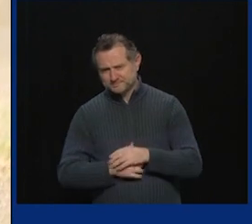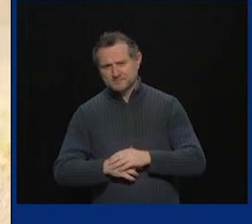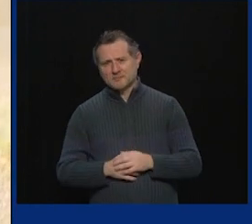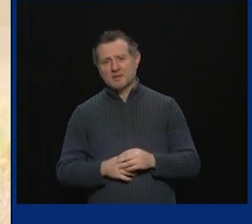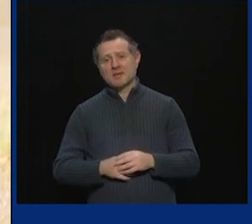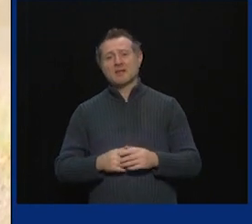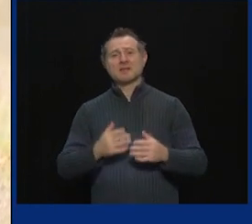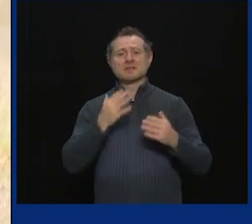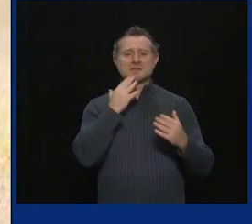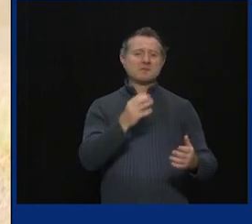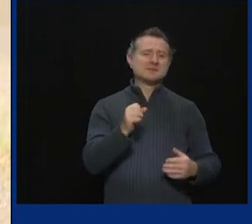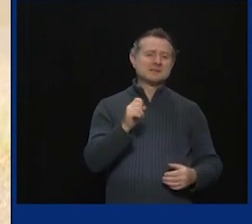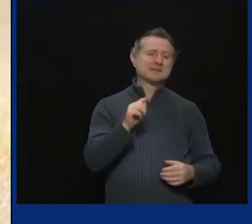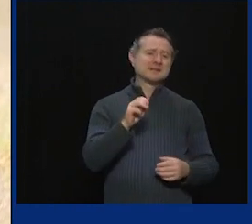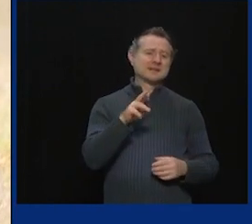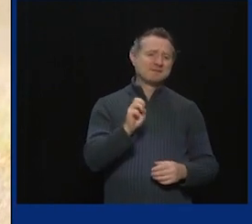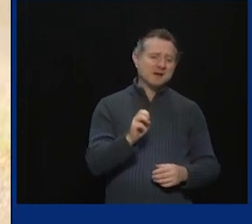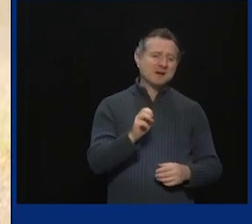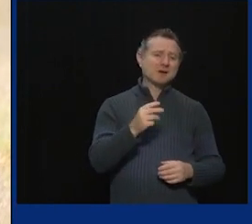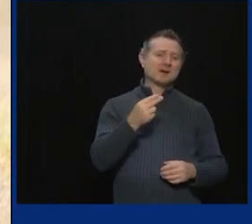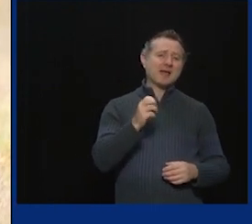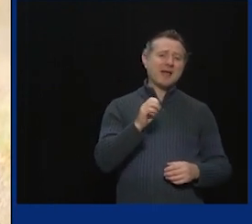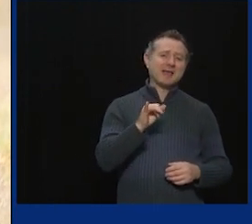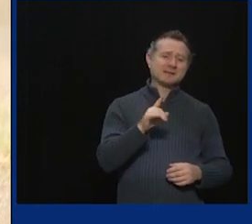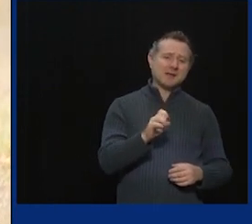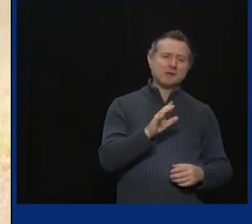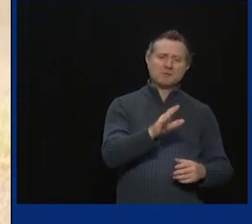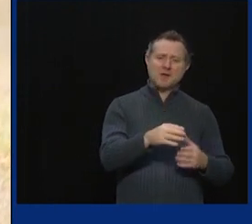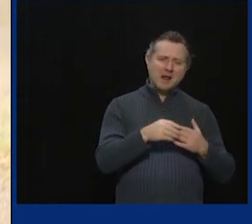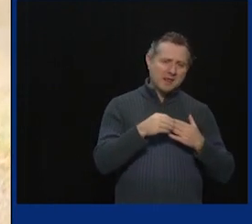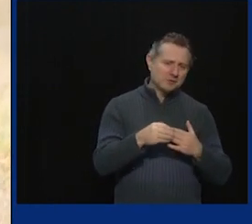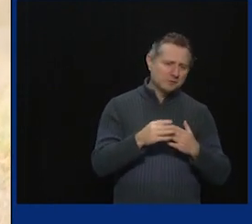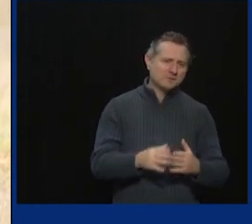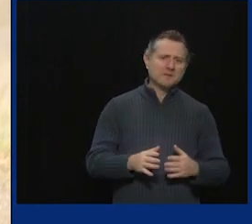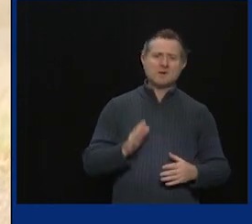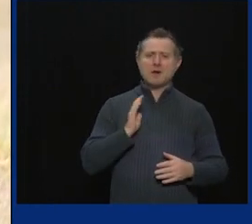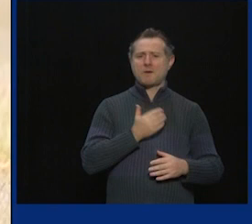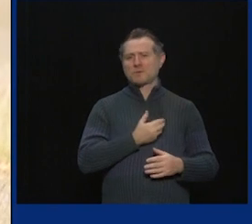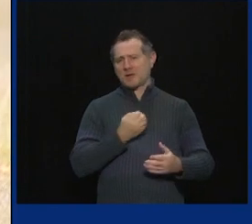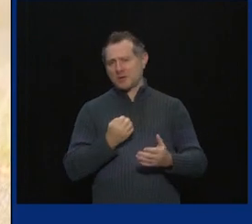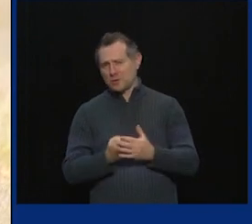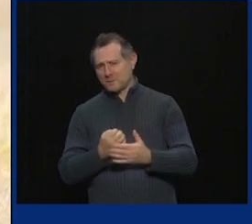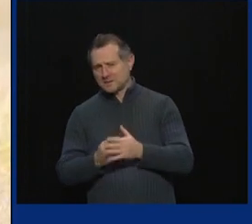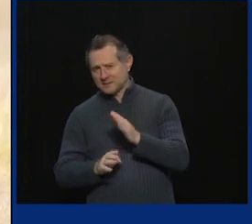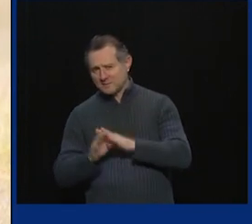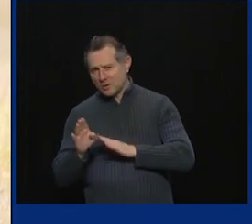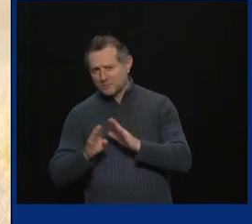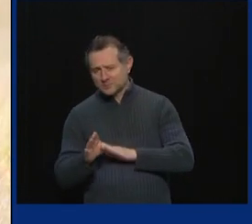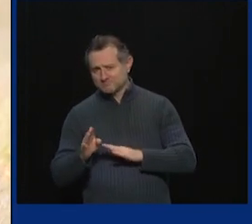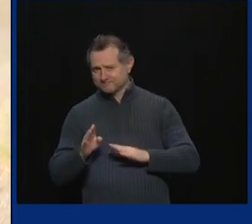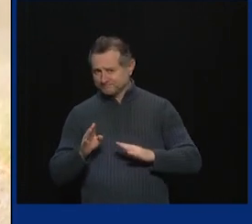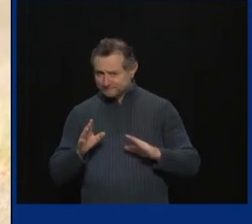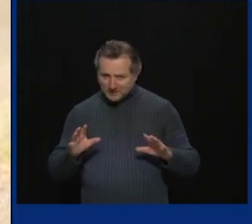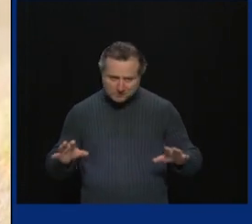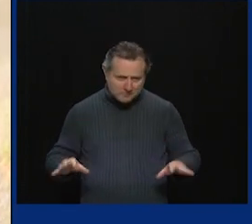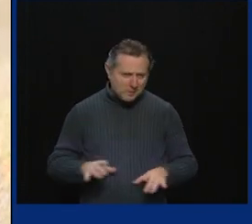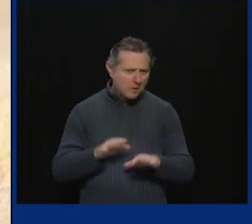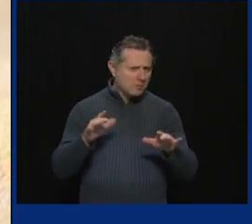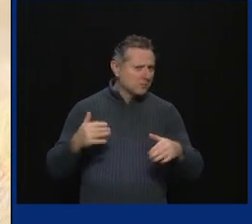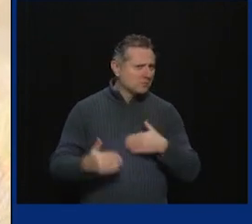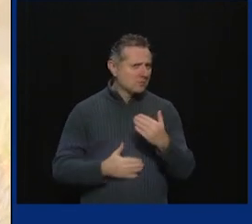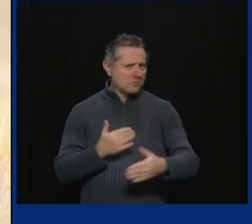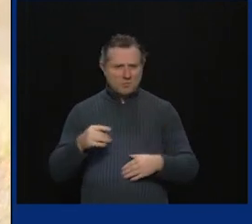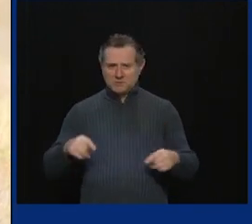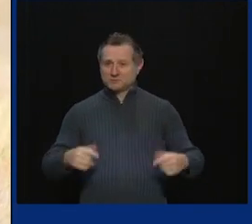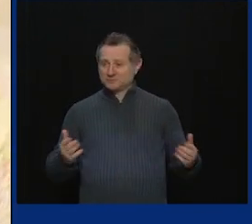his leadership, for our economic development efforts here in Genesee County, and we are truly seeing